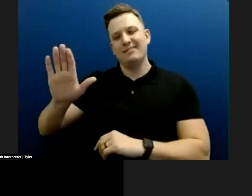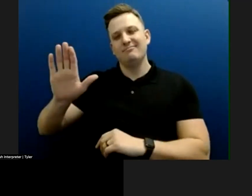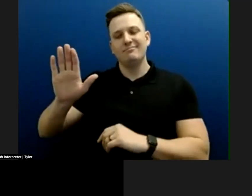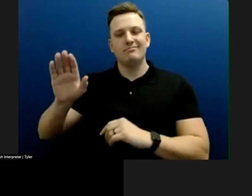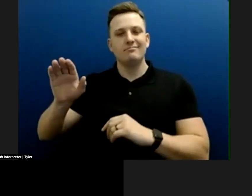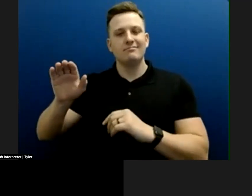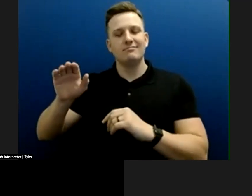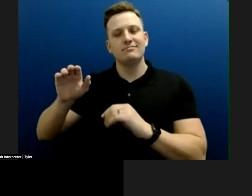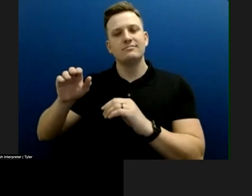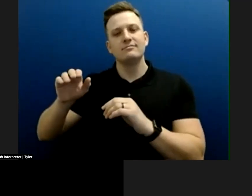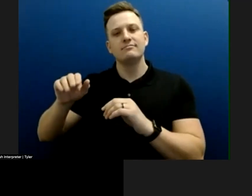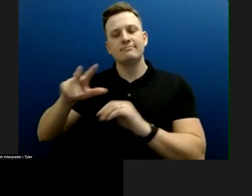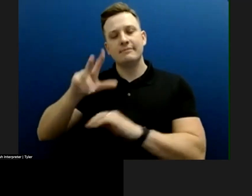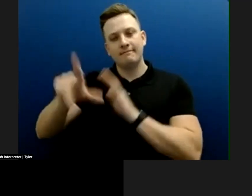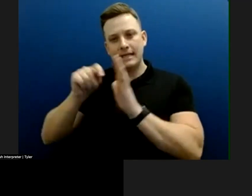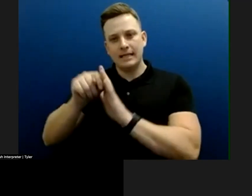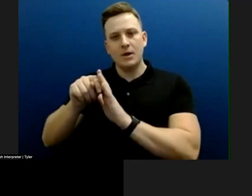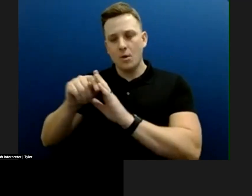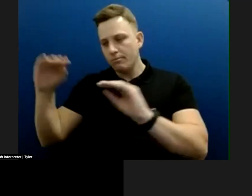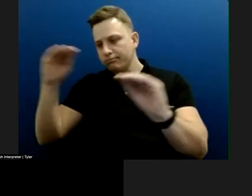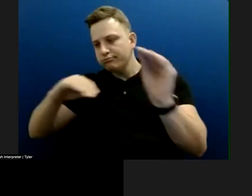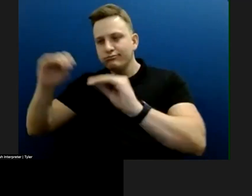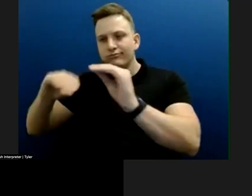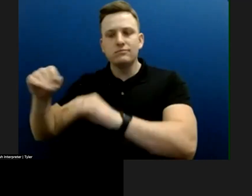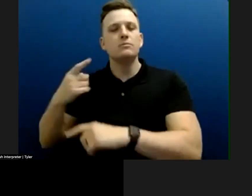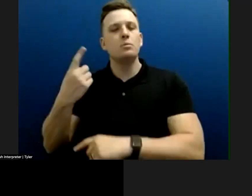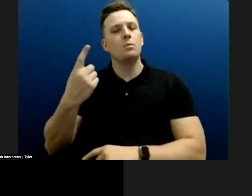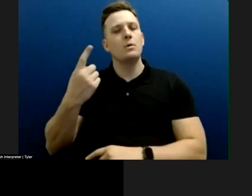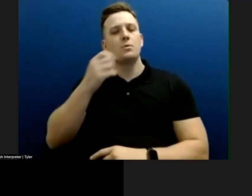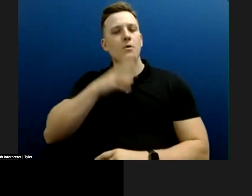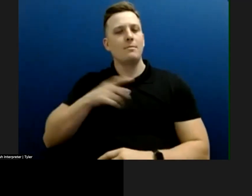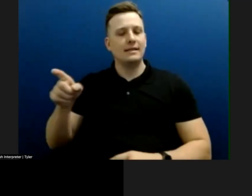together by a woman called Suzanne